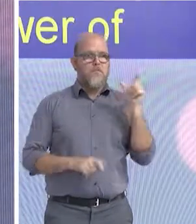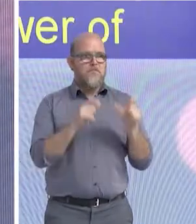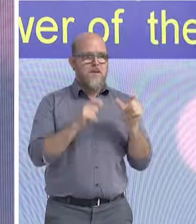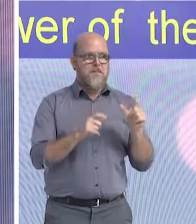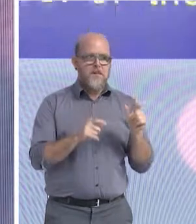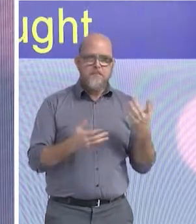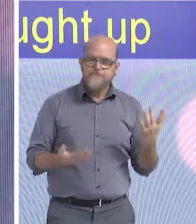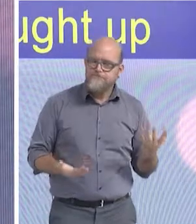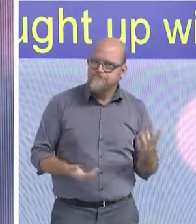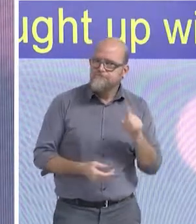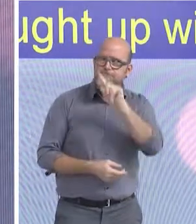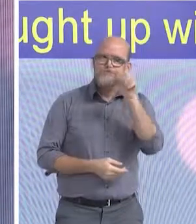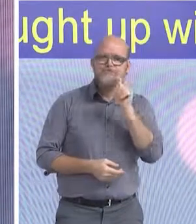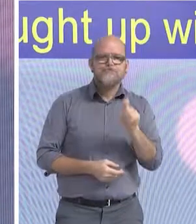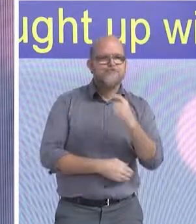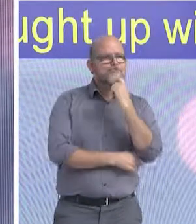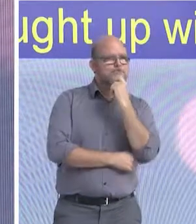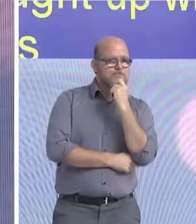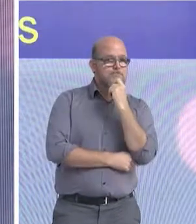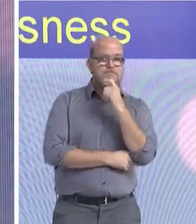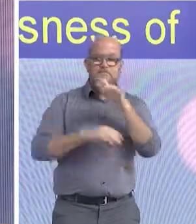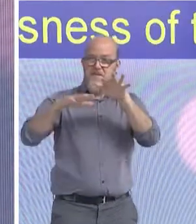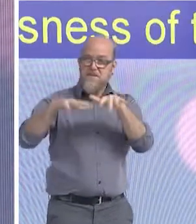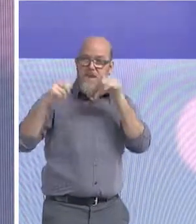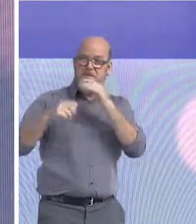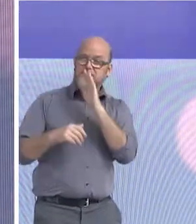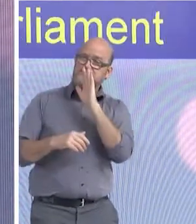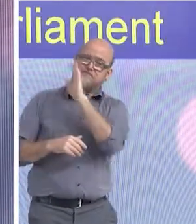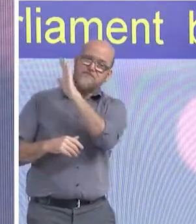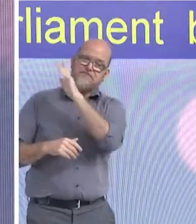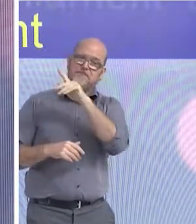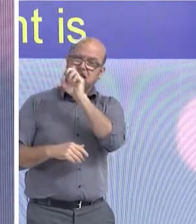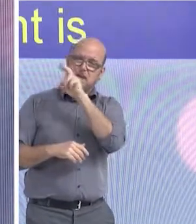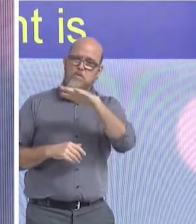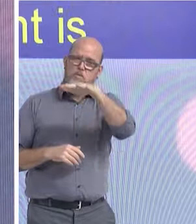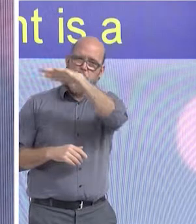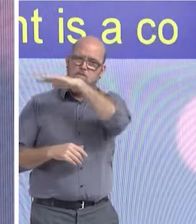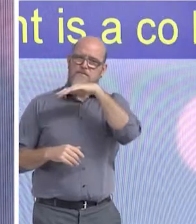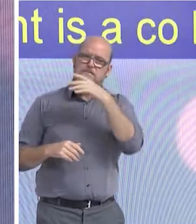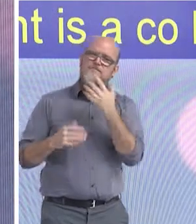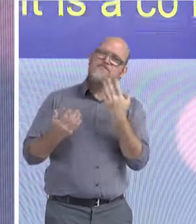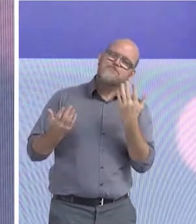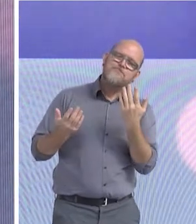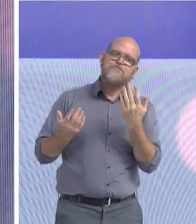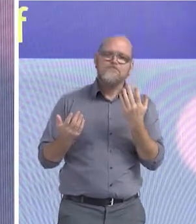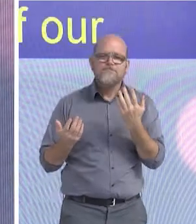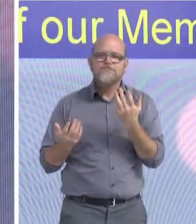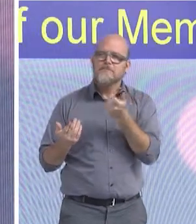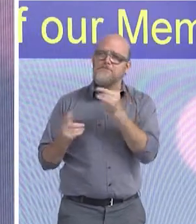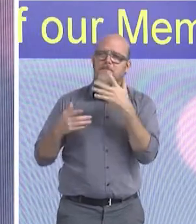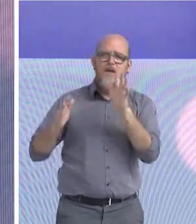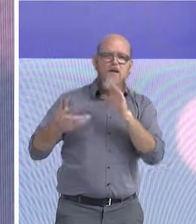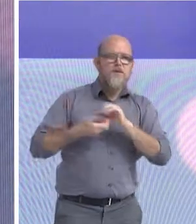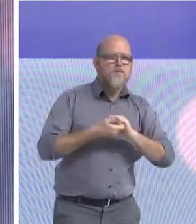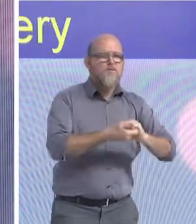people's consciousness of the power of the parliament, because the parliament is a co-legislator with all of our member states, and it is very powerful.